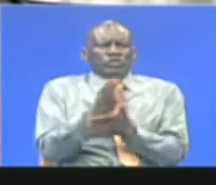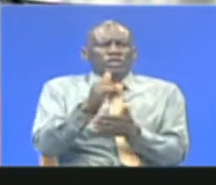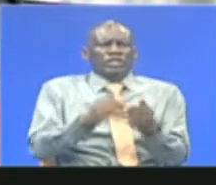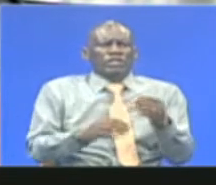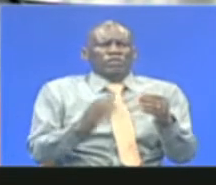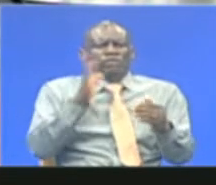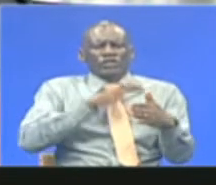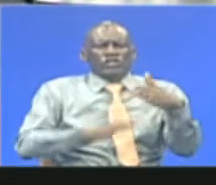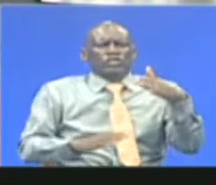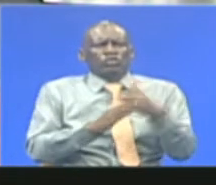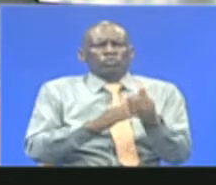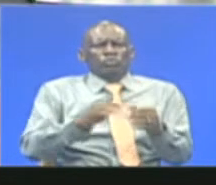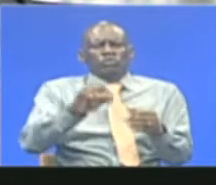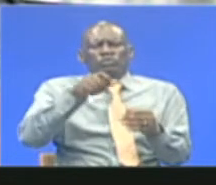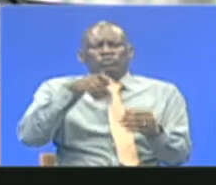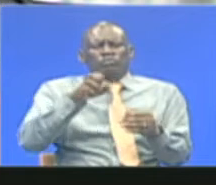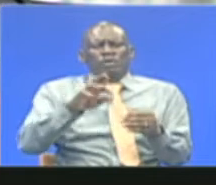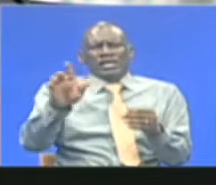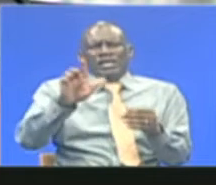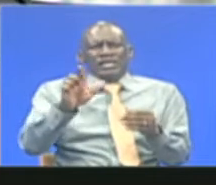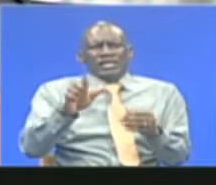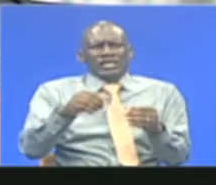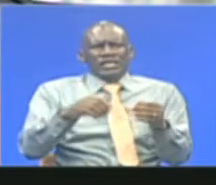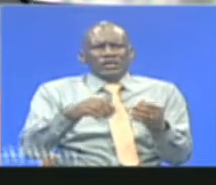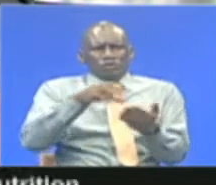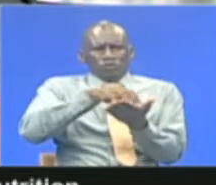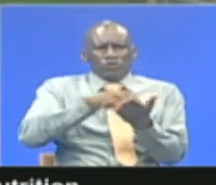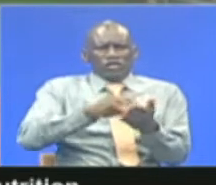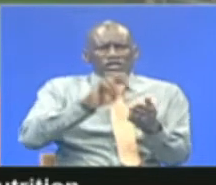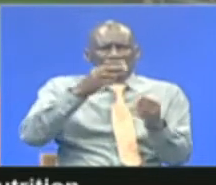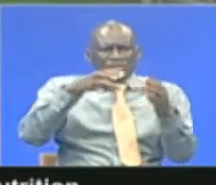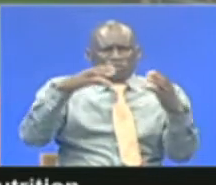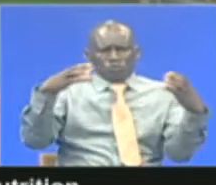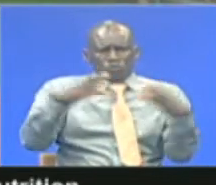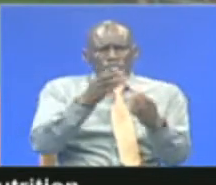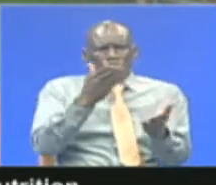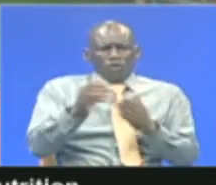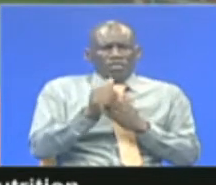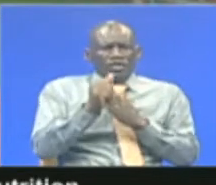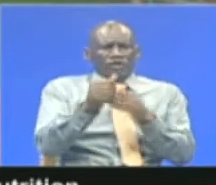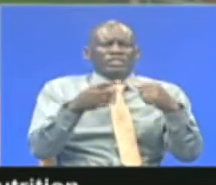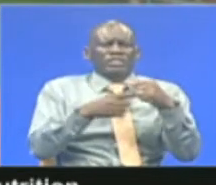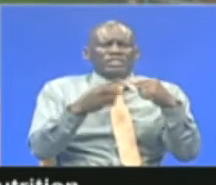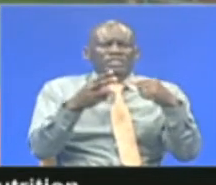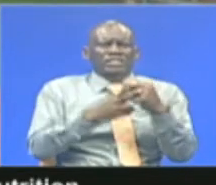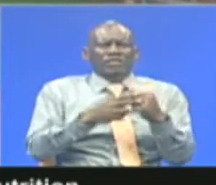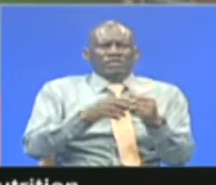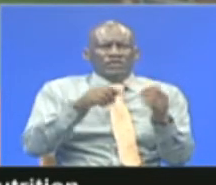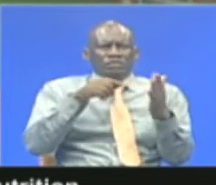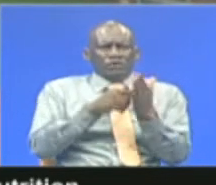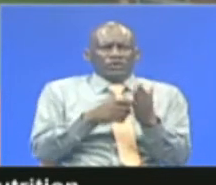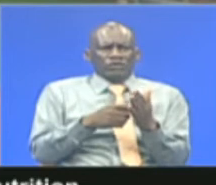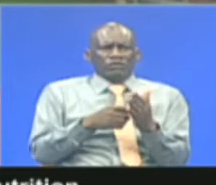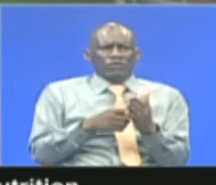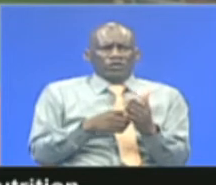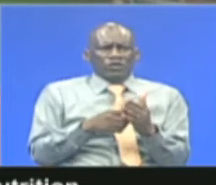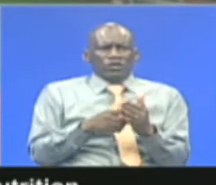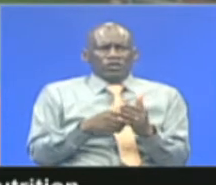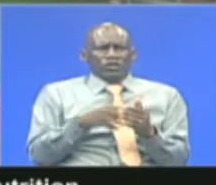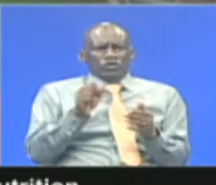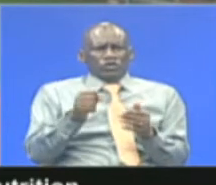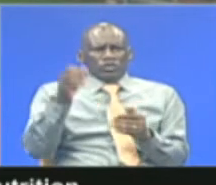National Super League standings after a fine season in the second tier where they lead with 67 points. Ambitions of an immediate bounce back to the